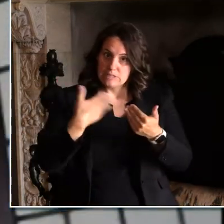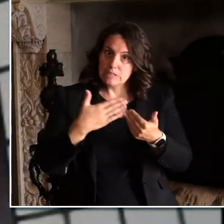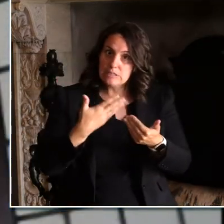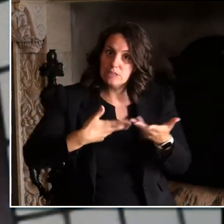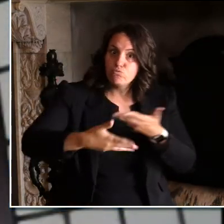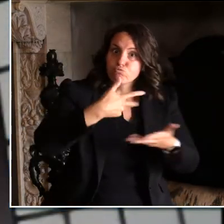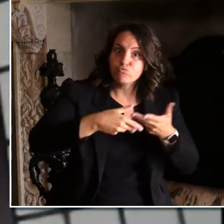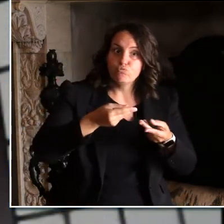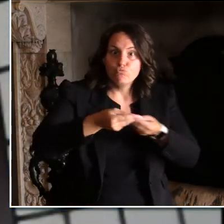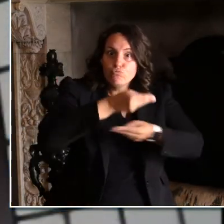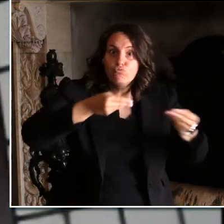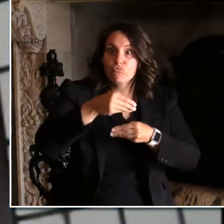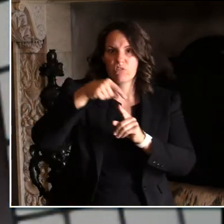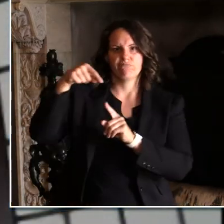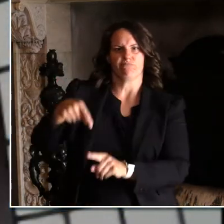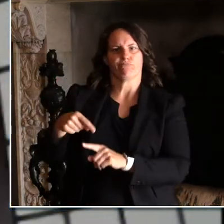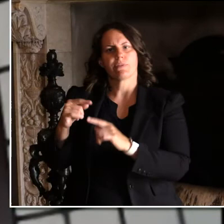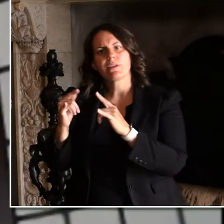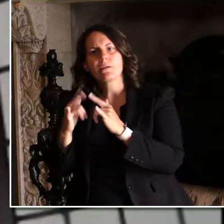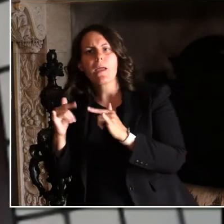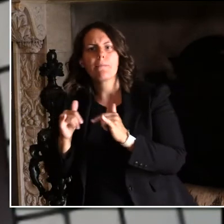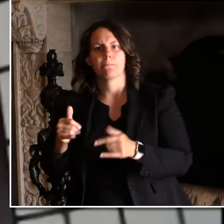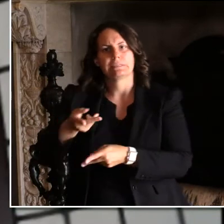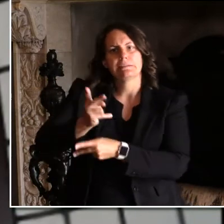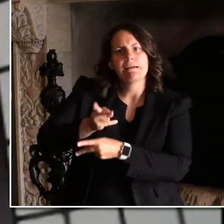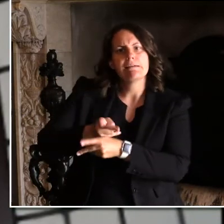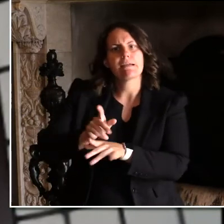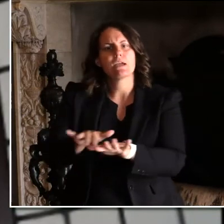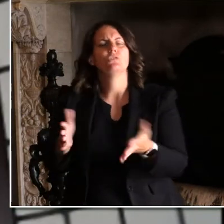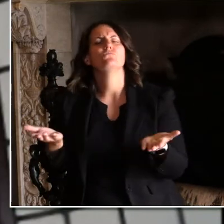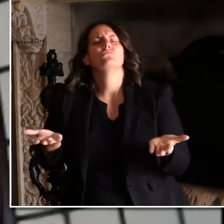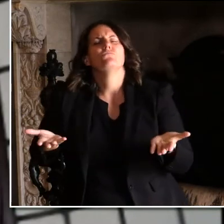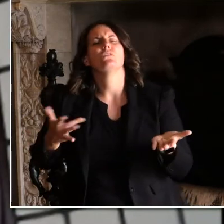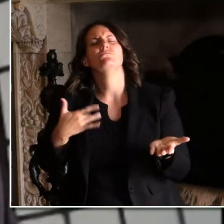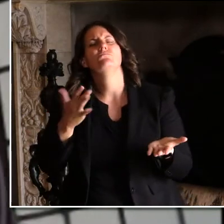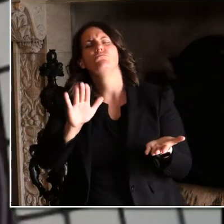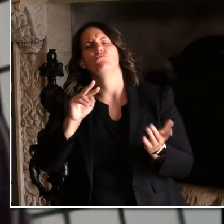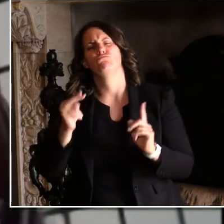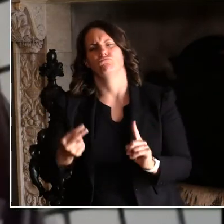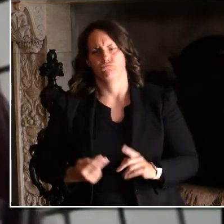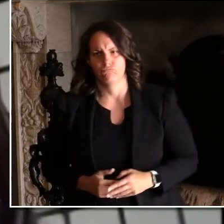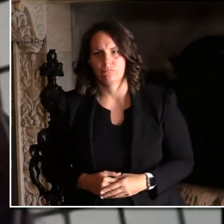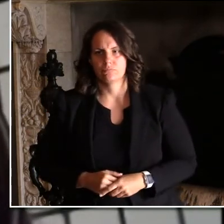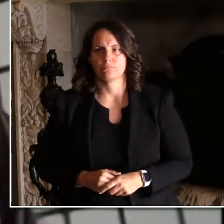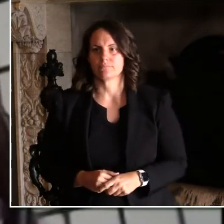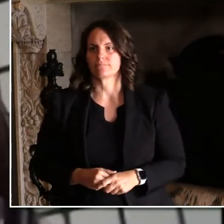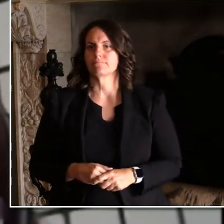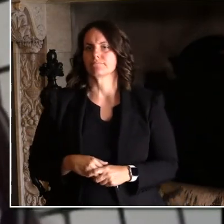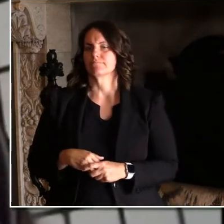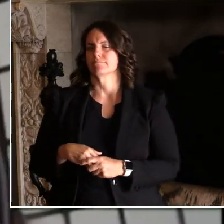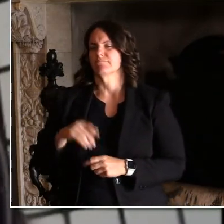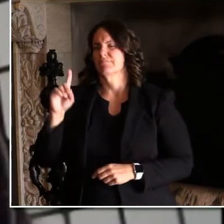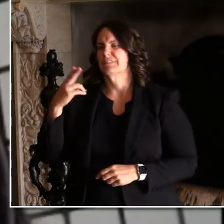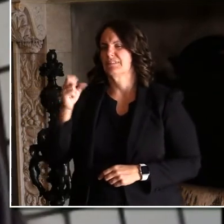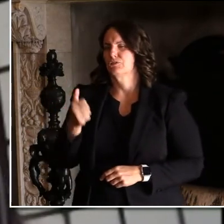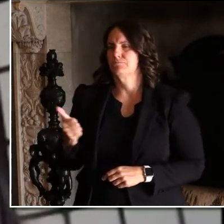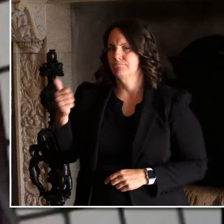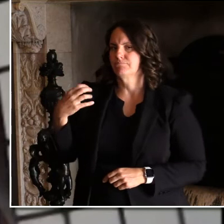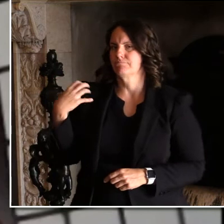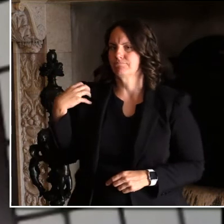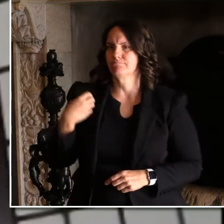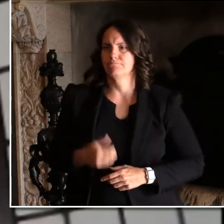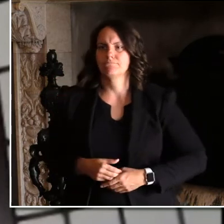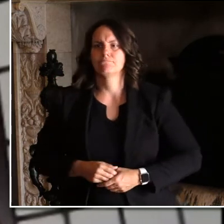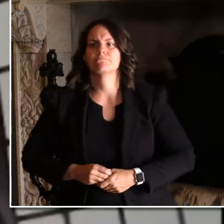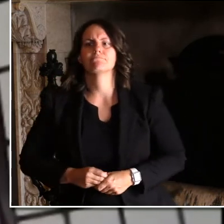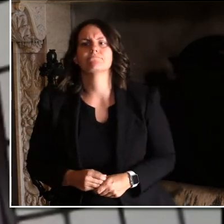Yeah, so it's a really good question, and I think it's something that we don't necessarily know the answer to related to schools, and so